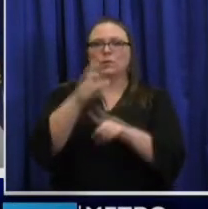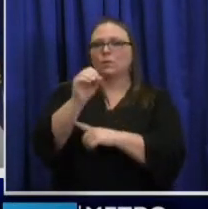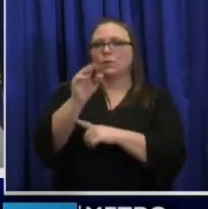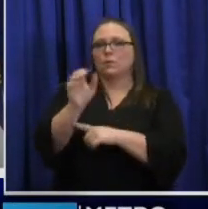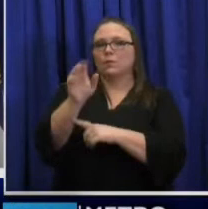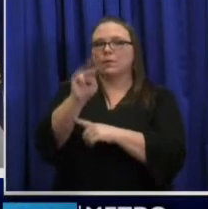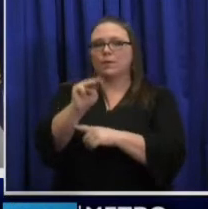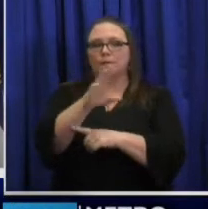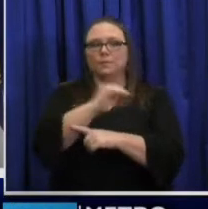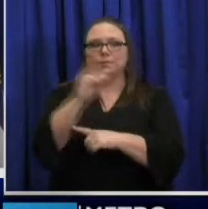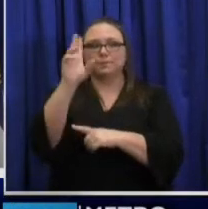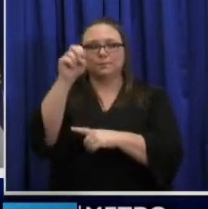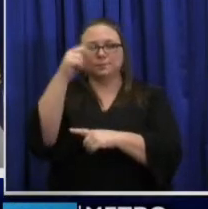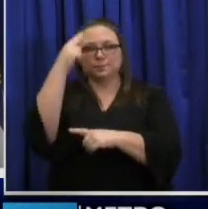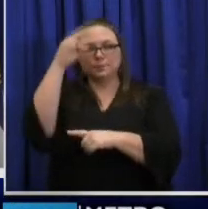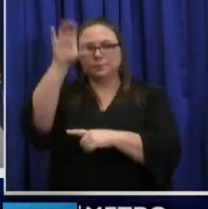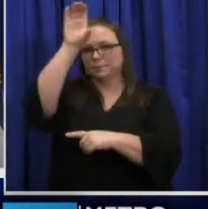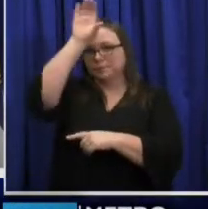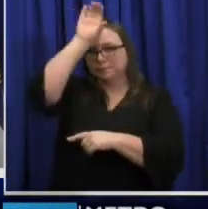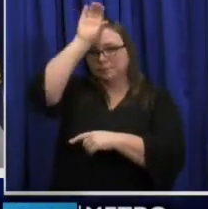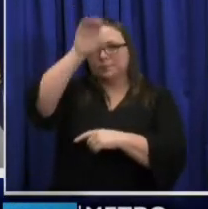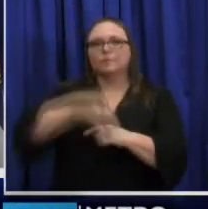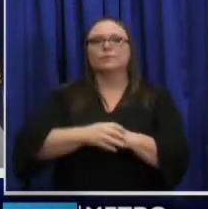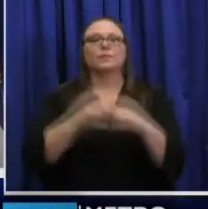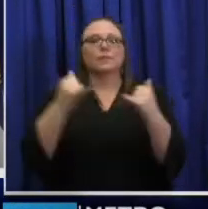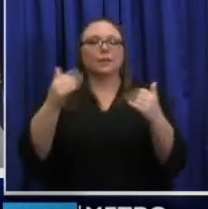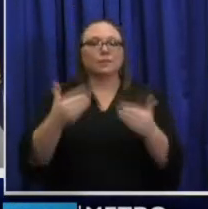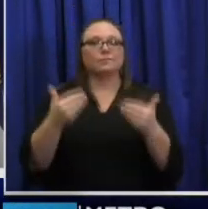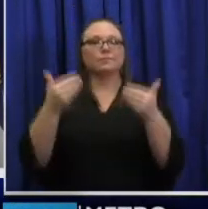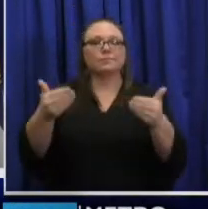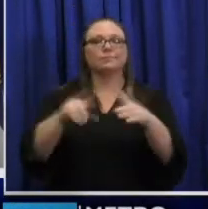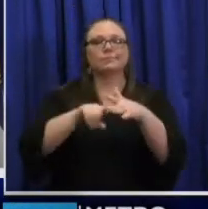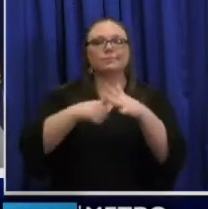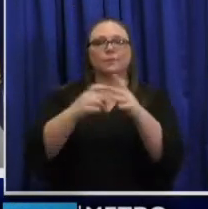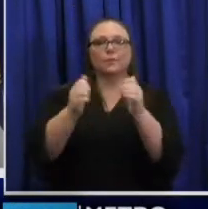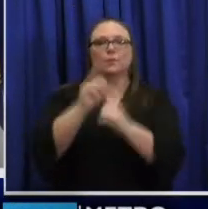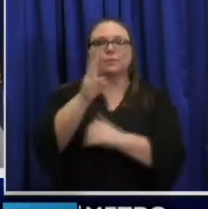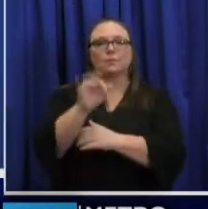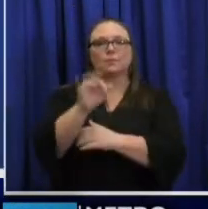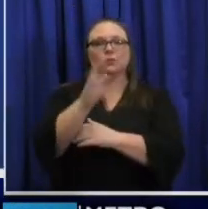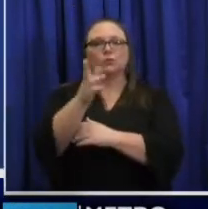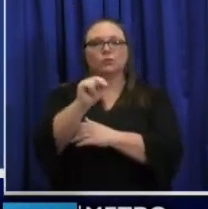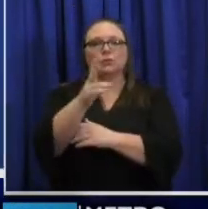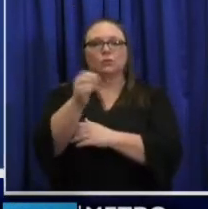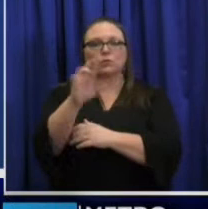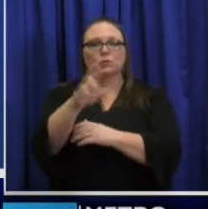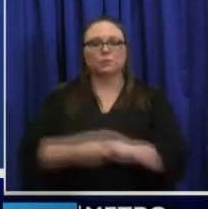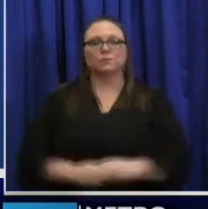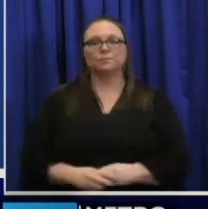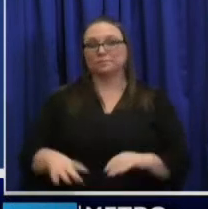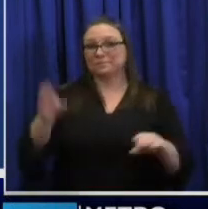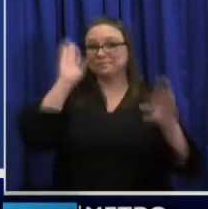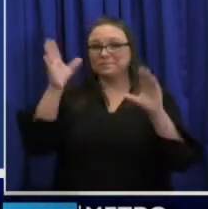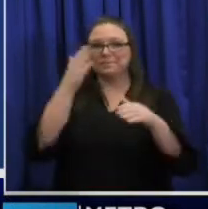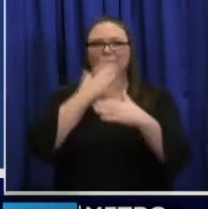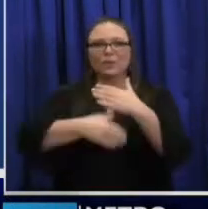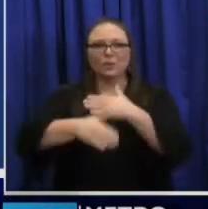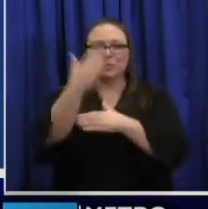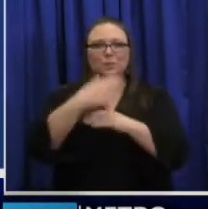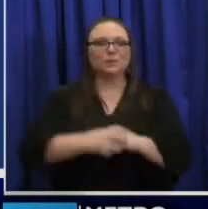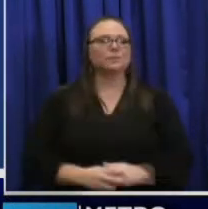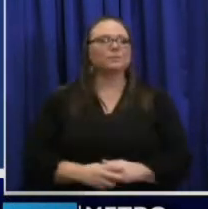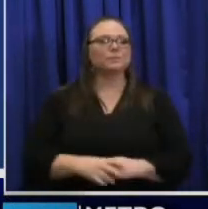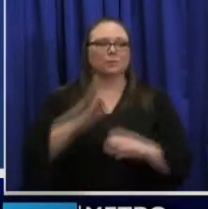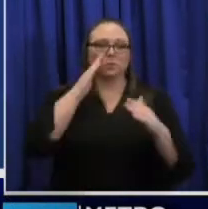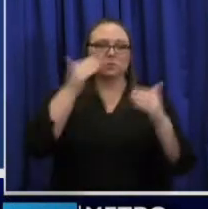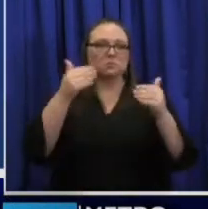and the Nashville Fire Department. We'll now begin with Mayor John Cooper. Good morning, Nashville. I'd like to